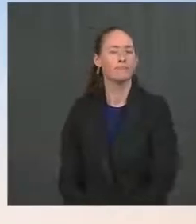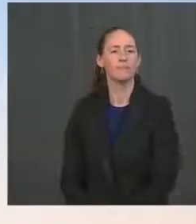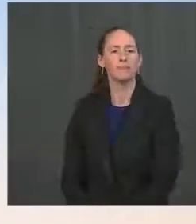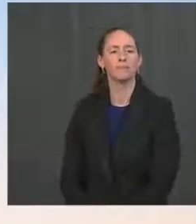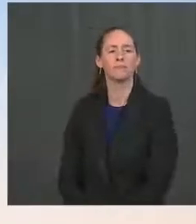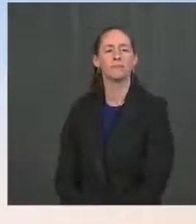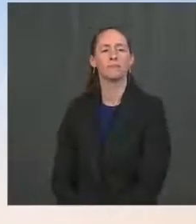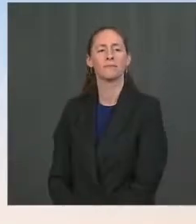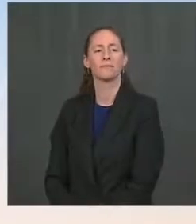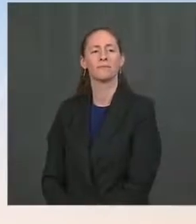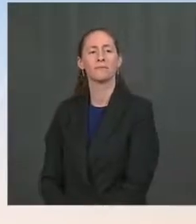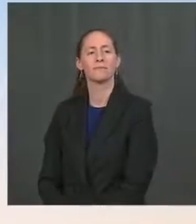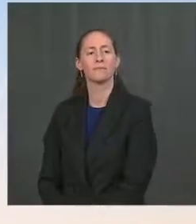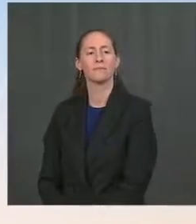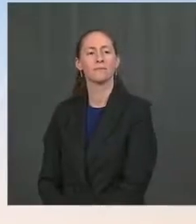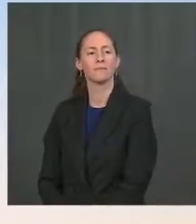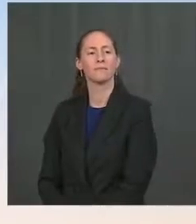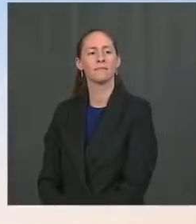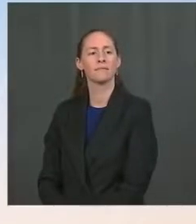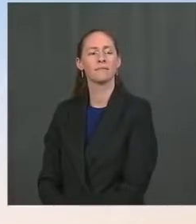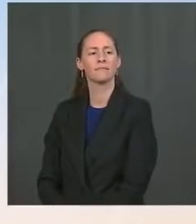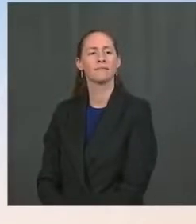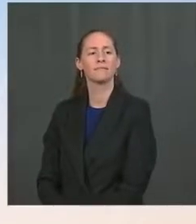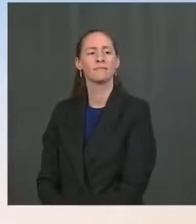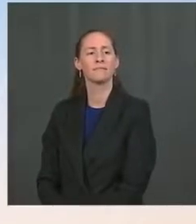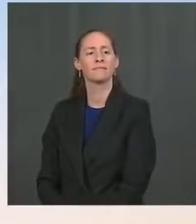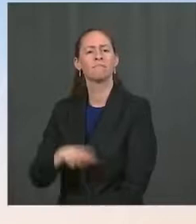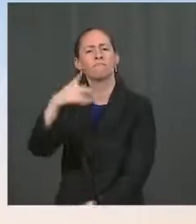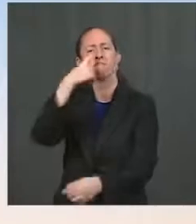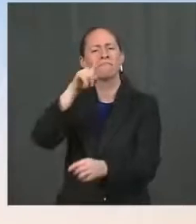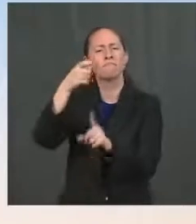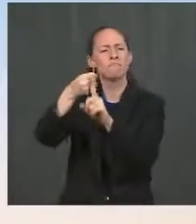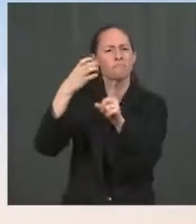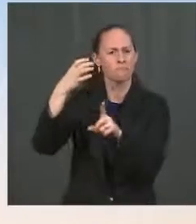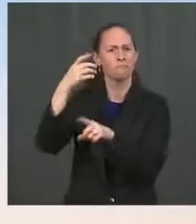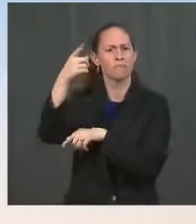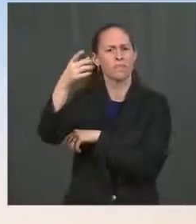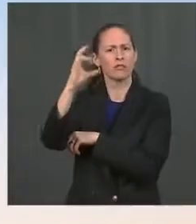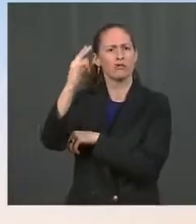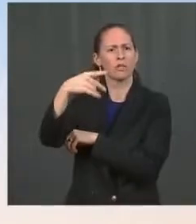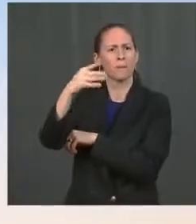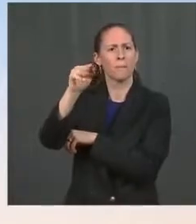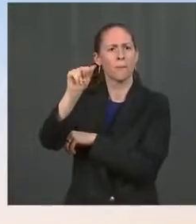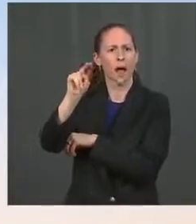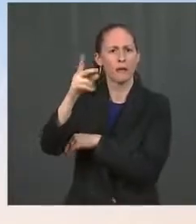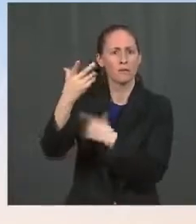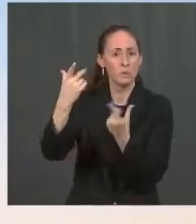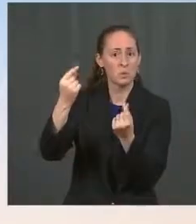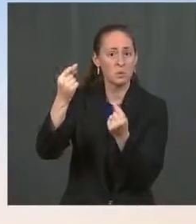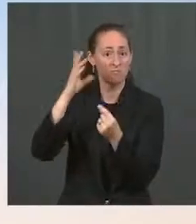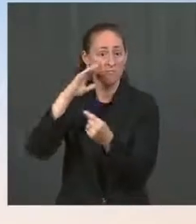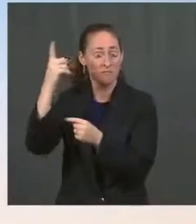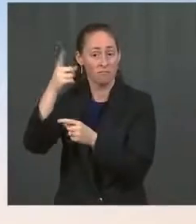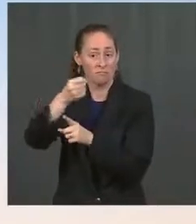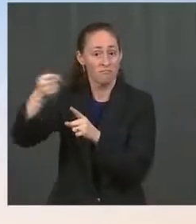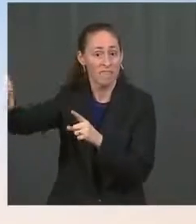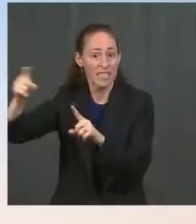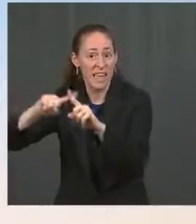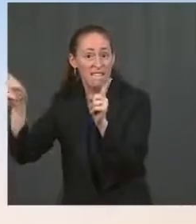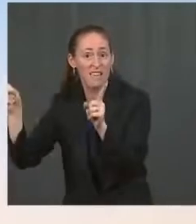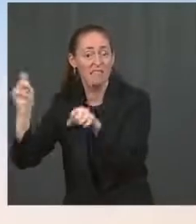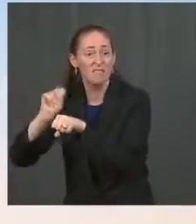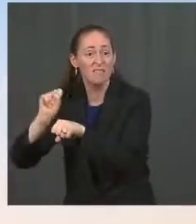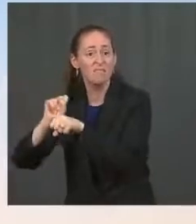be getting a different position in the administration, and does President Biden have someone else in mind for that